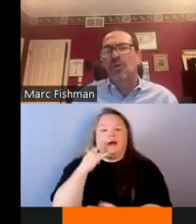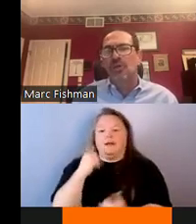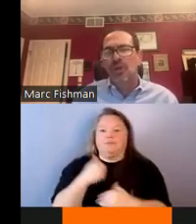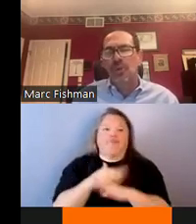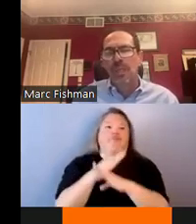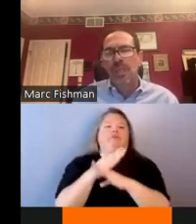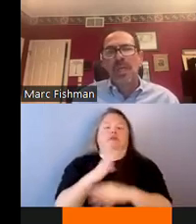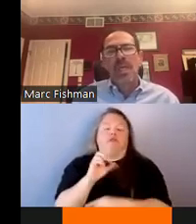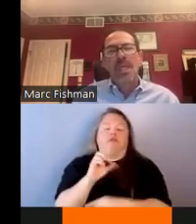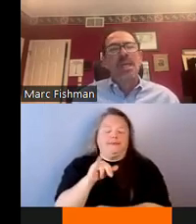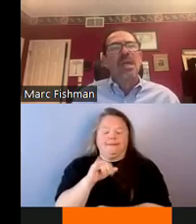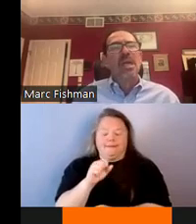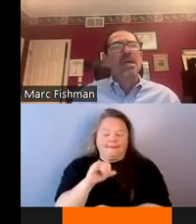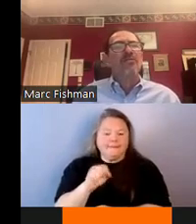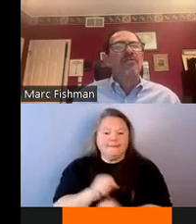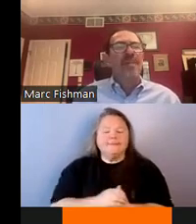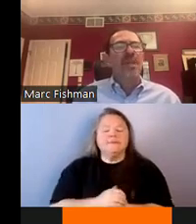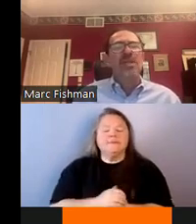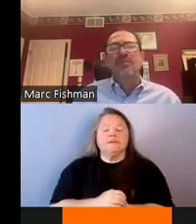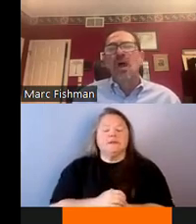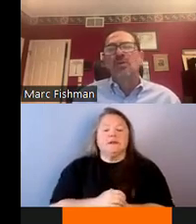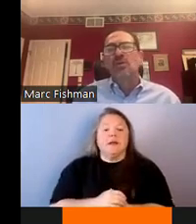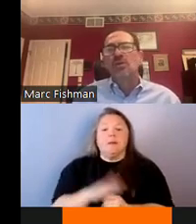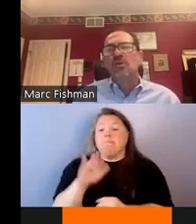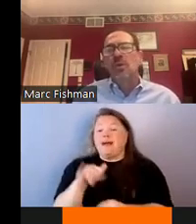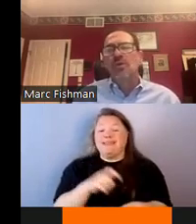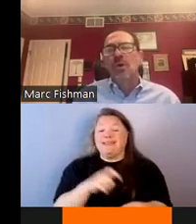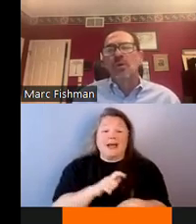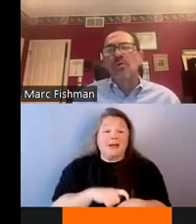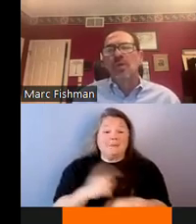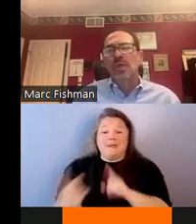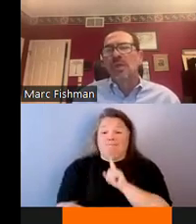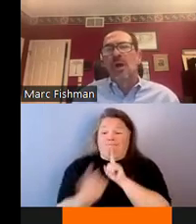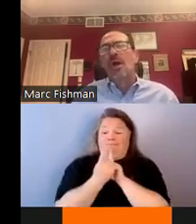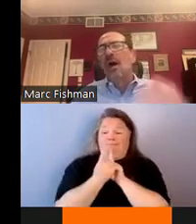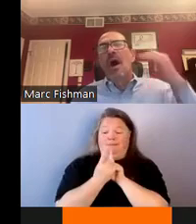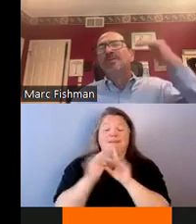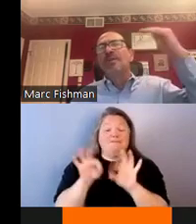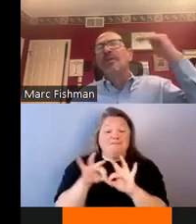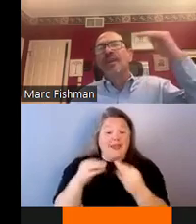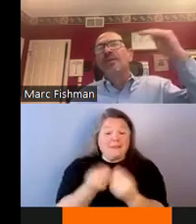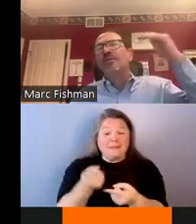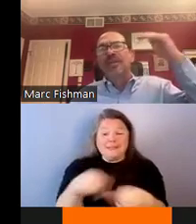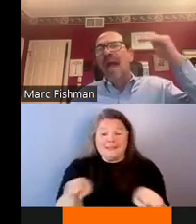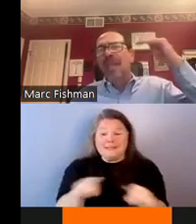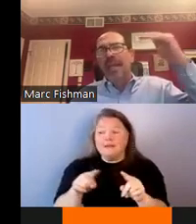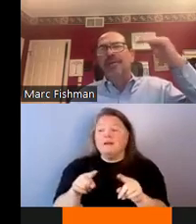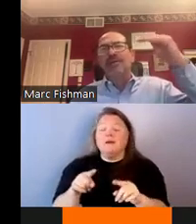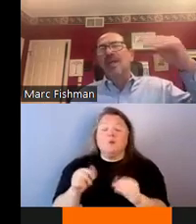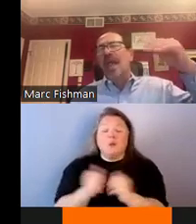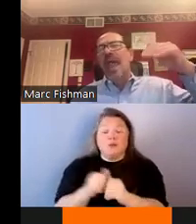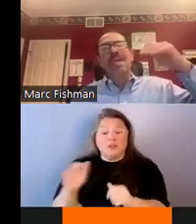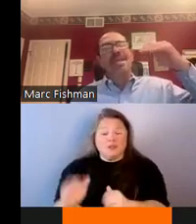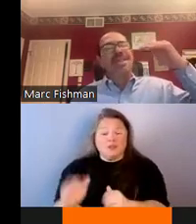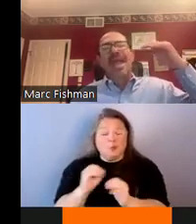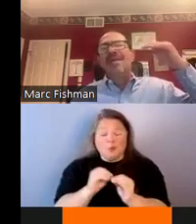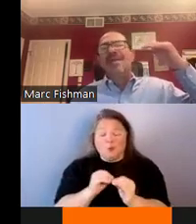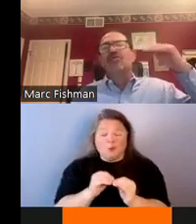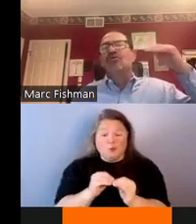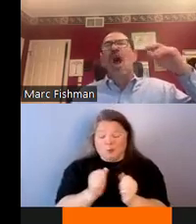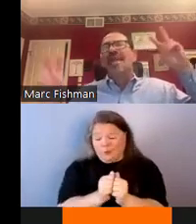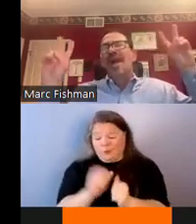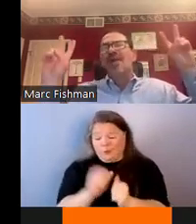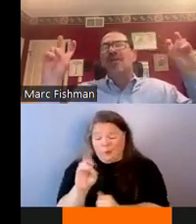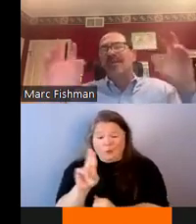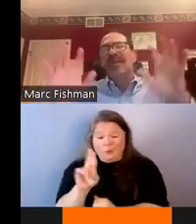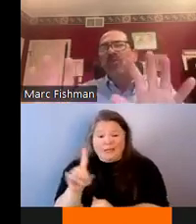get to us or to you, families of youngsters with OUD are up to their ears in alligators, and